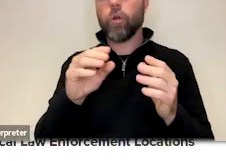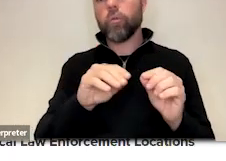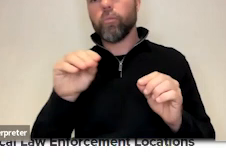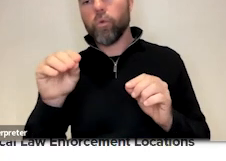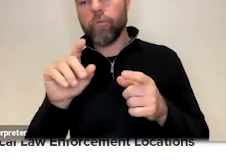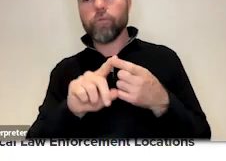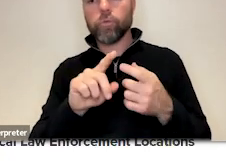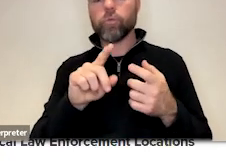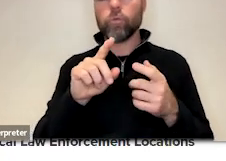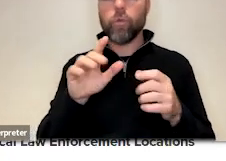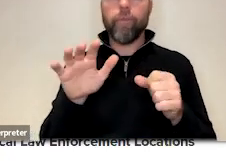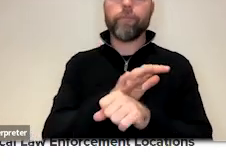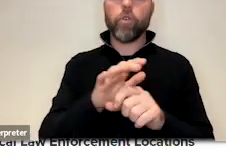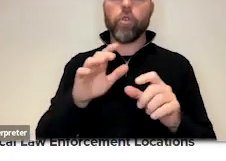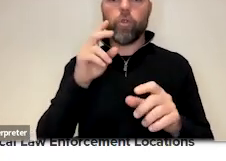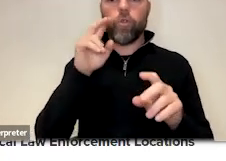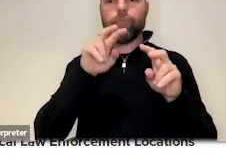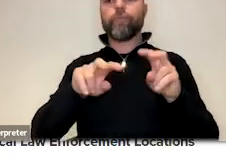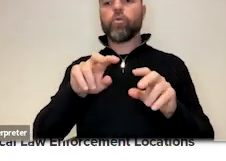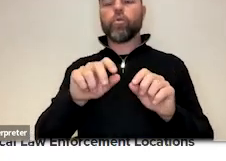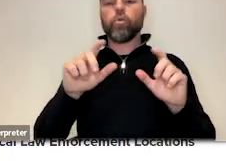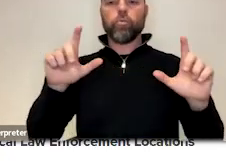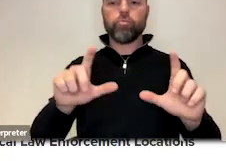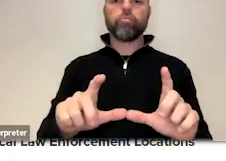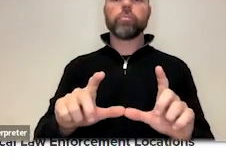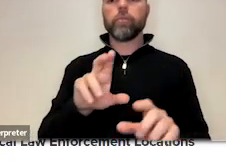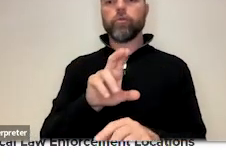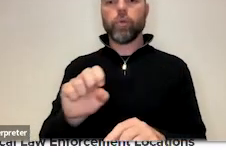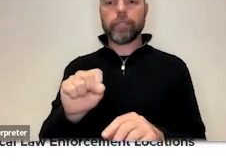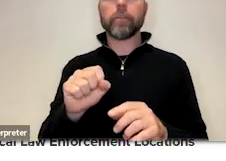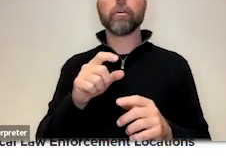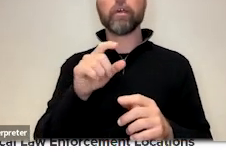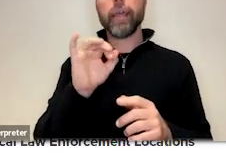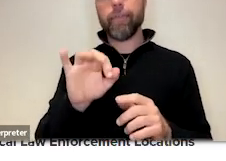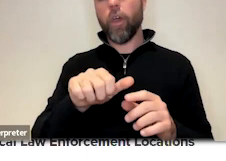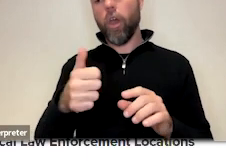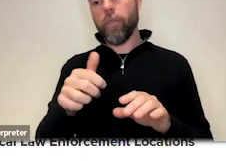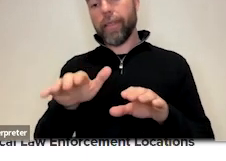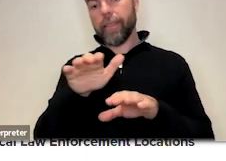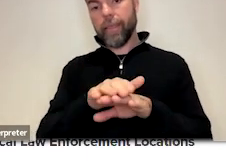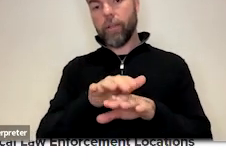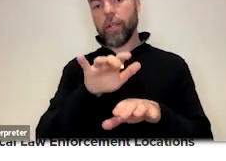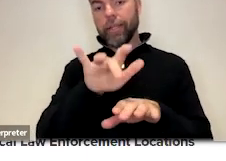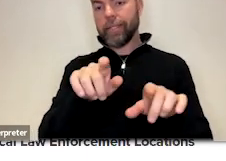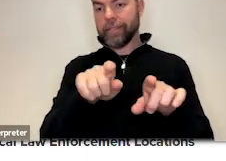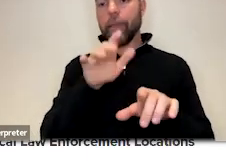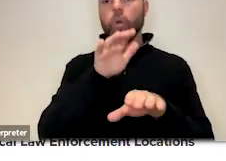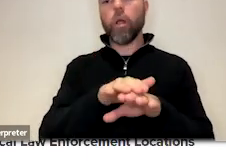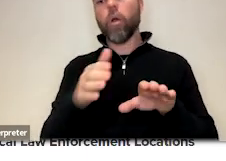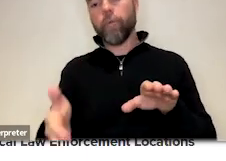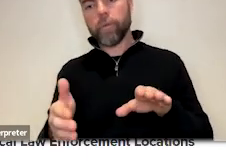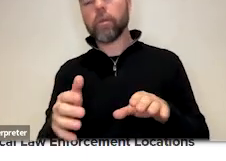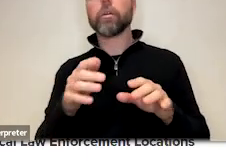to my full view of the United States. If I click on a layer again, it will go away, but I'm scrolling back up